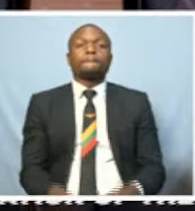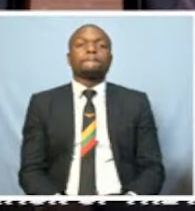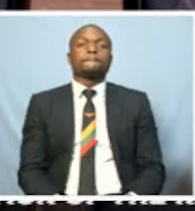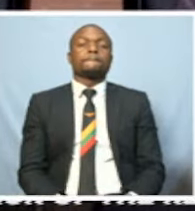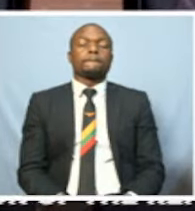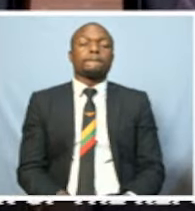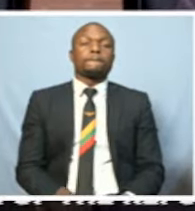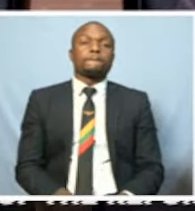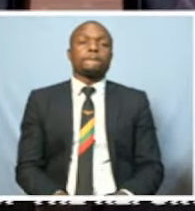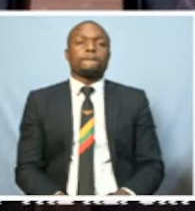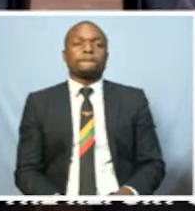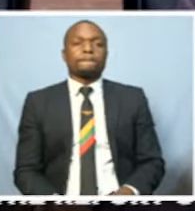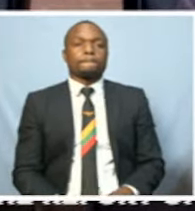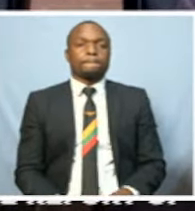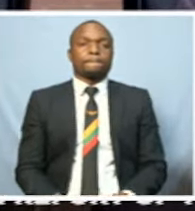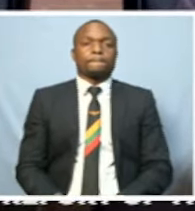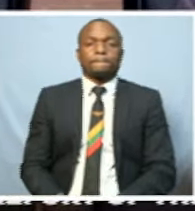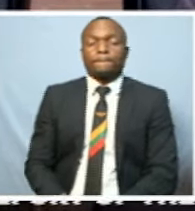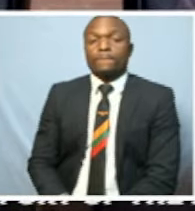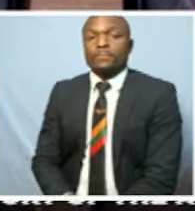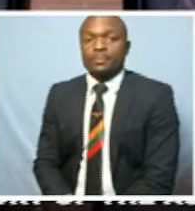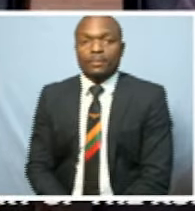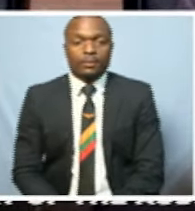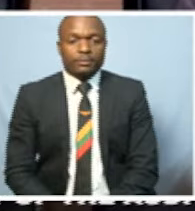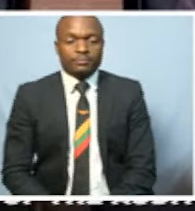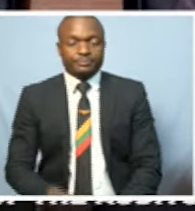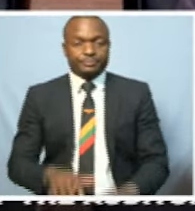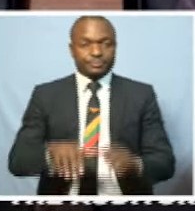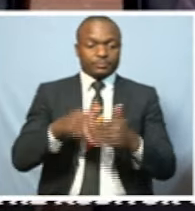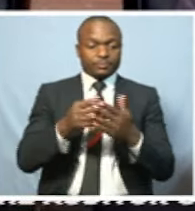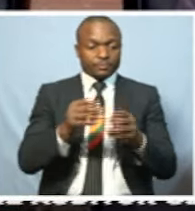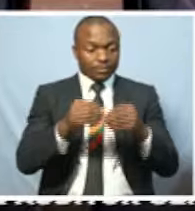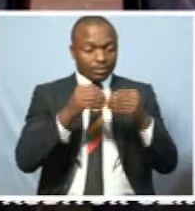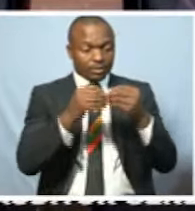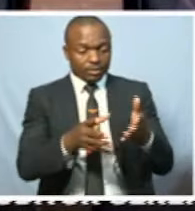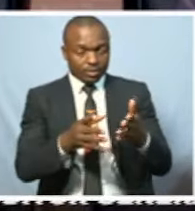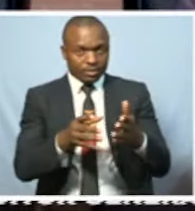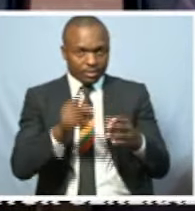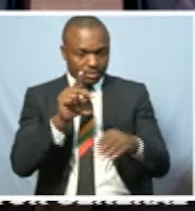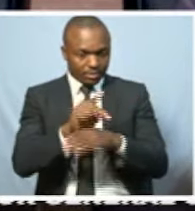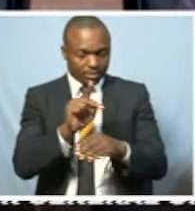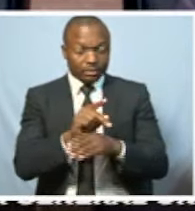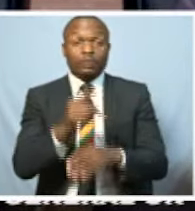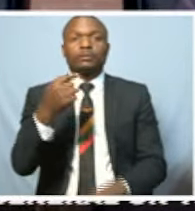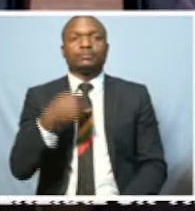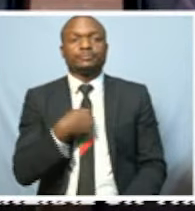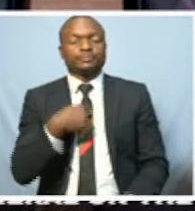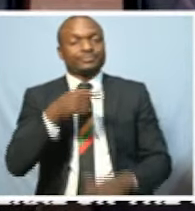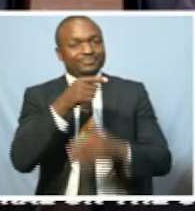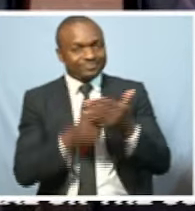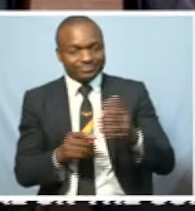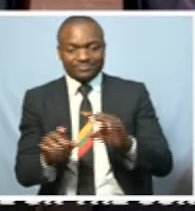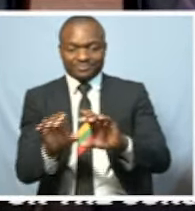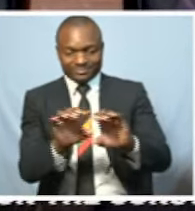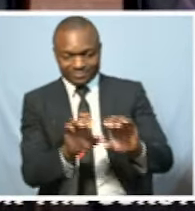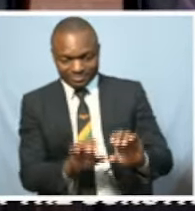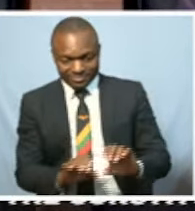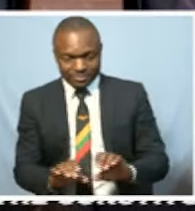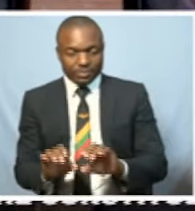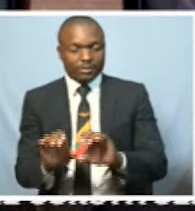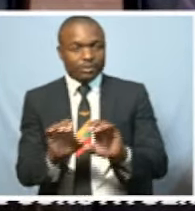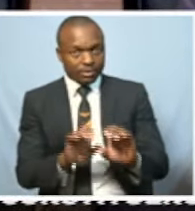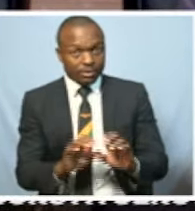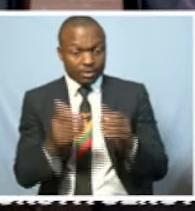how to award the project. It's the committee. So as in for me, what I did, we have